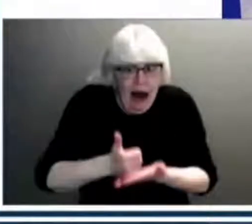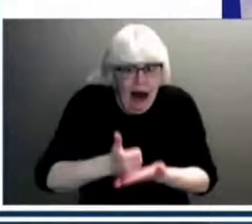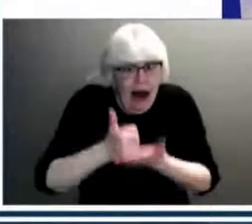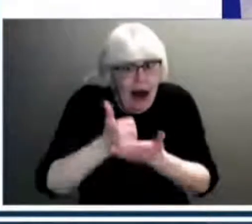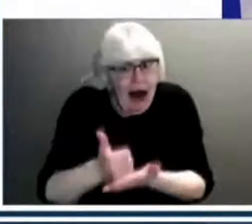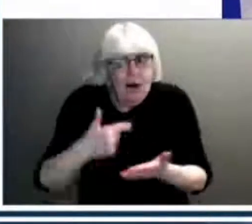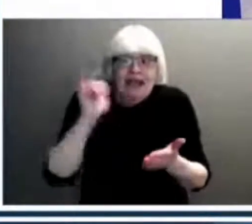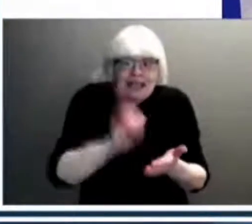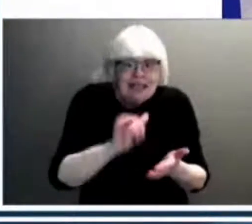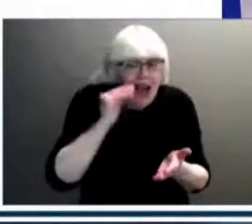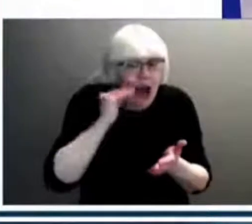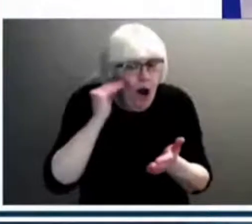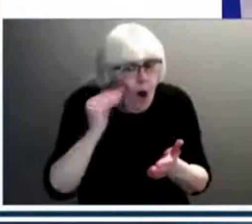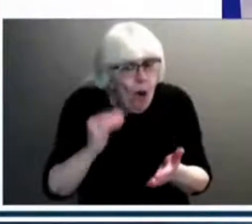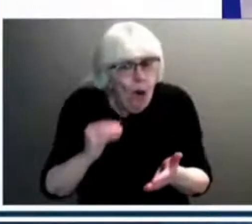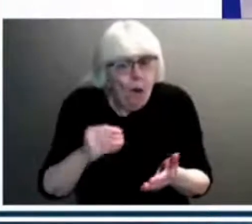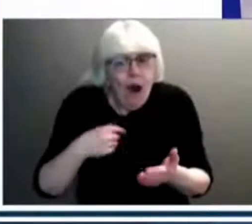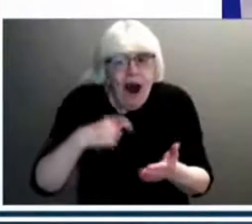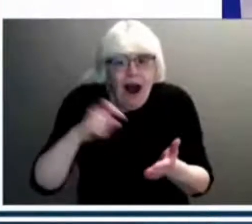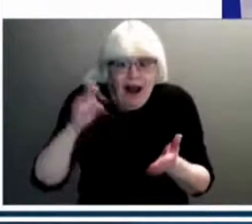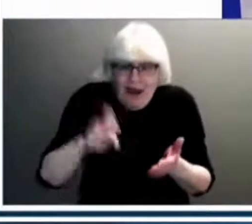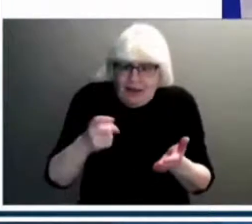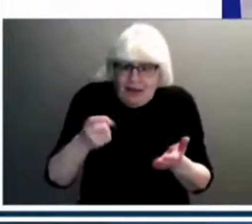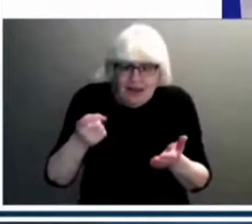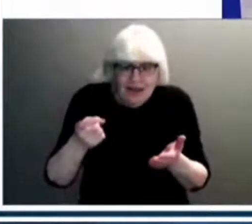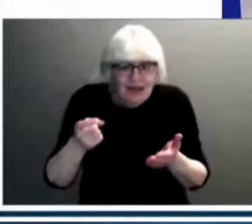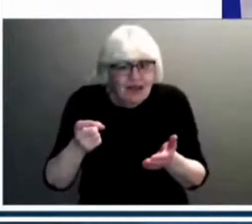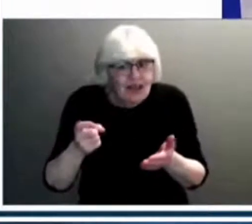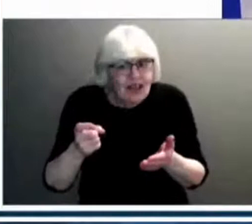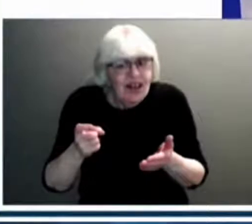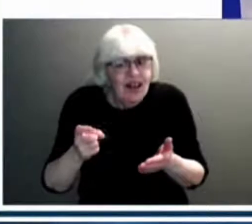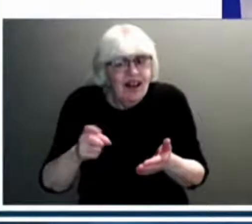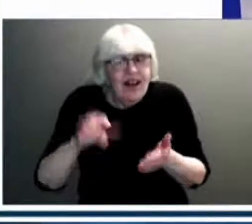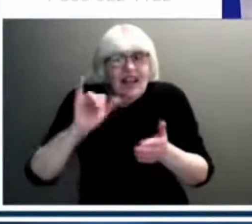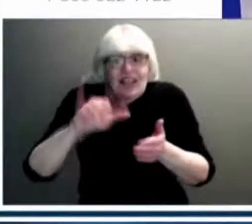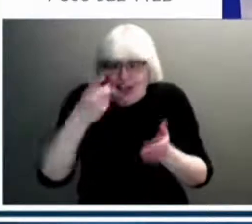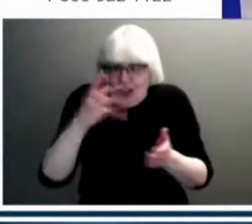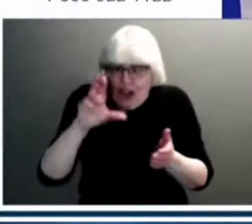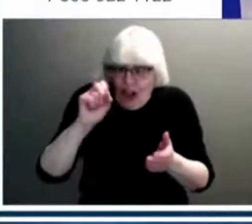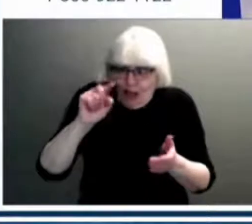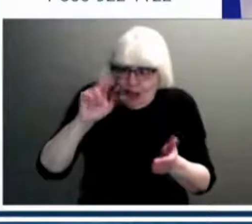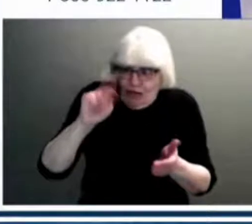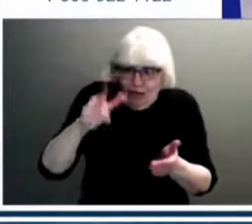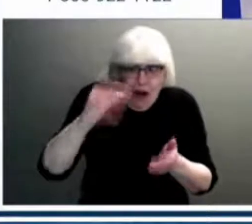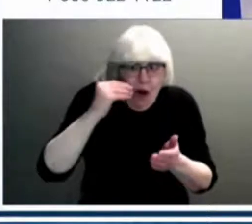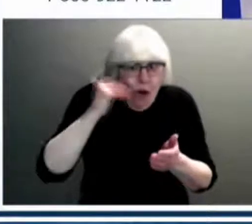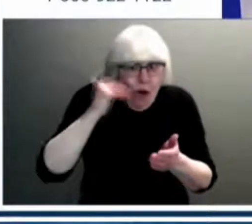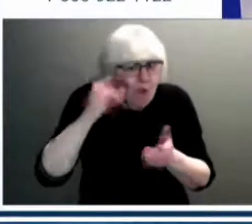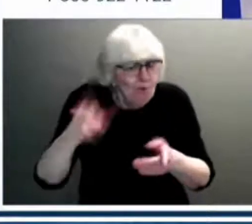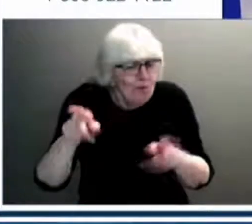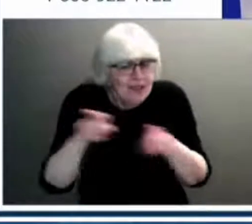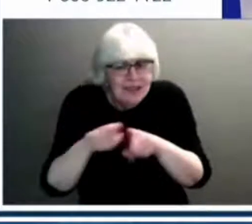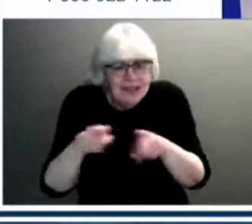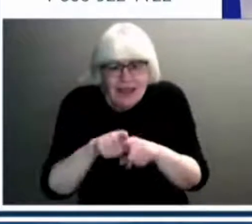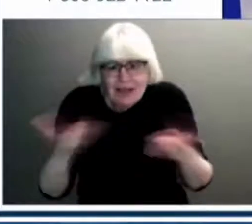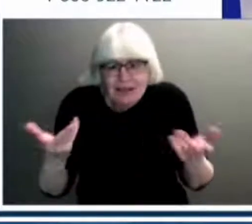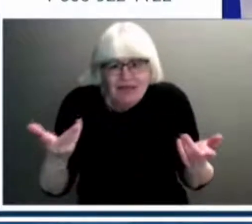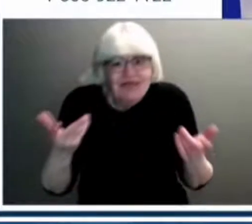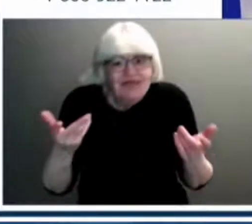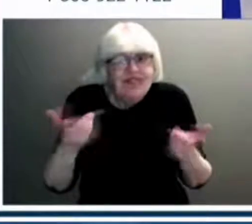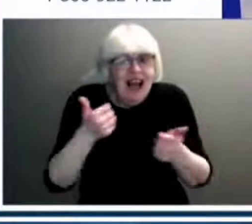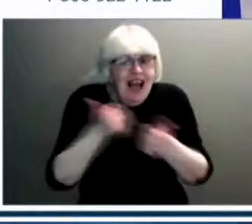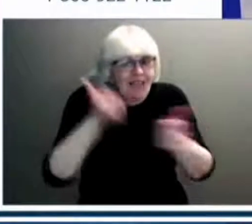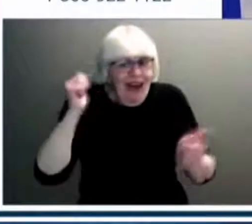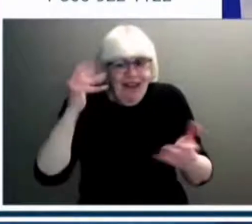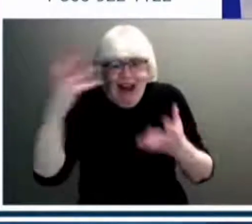it today. We're doing it because we want to limit our contacts so that we keep our communities safer, so therefore we make our schools safer.